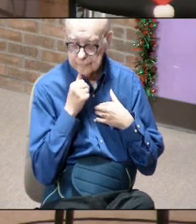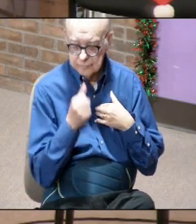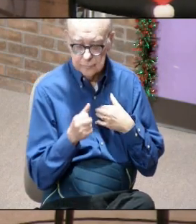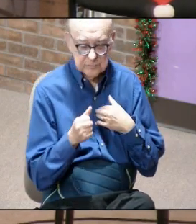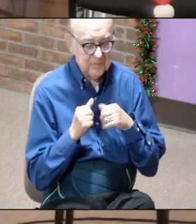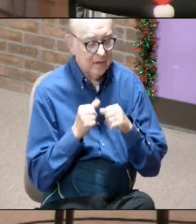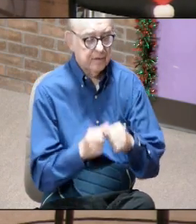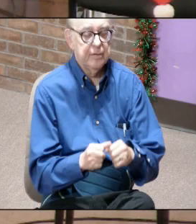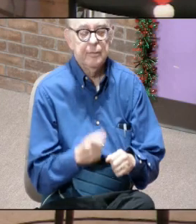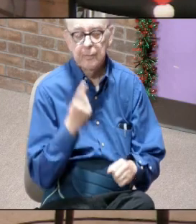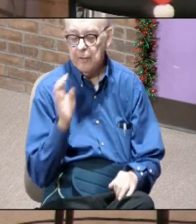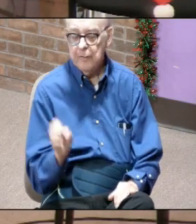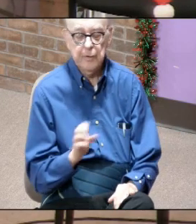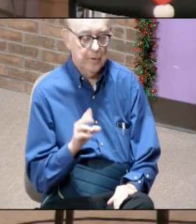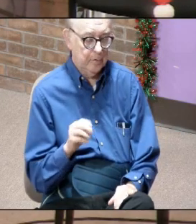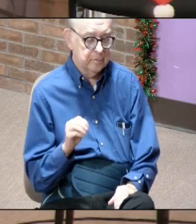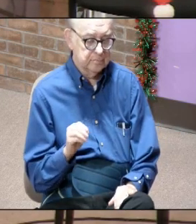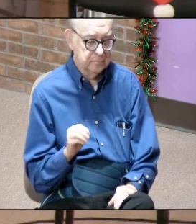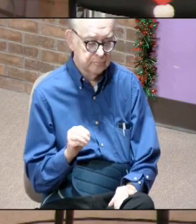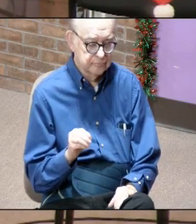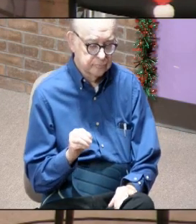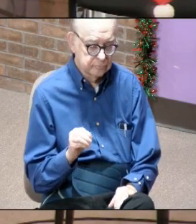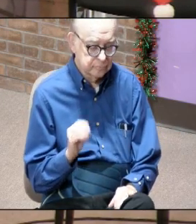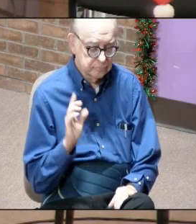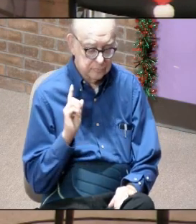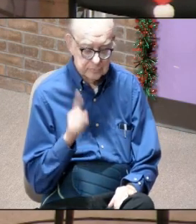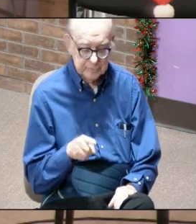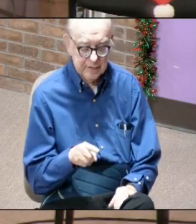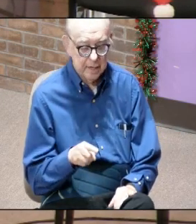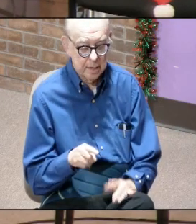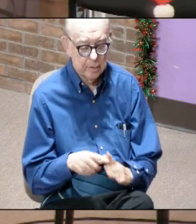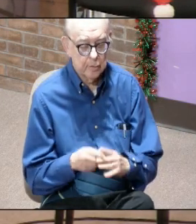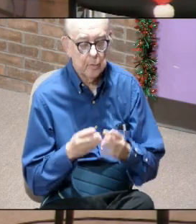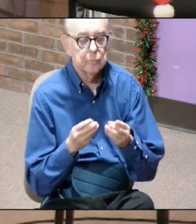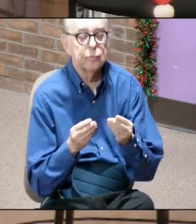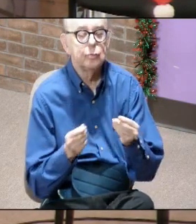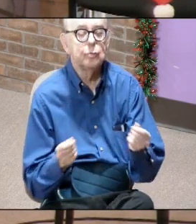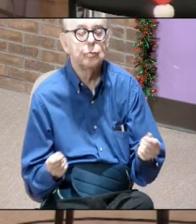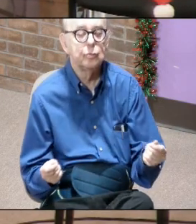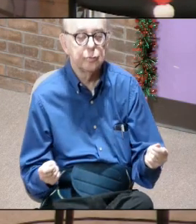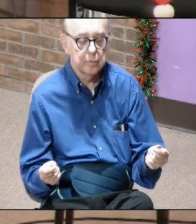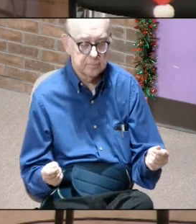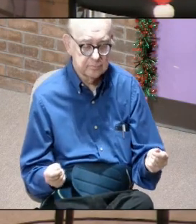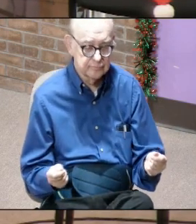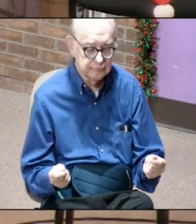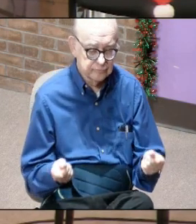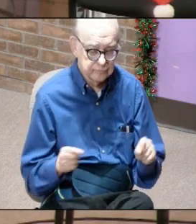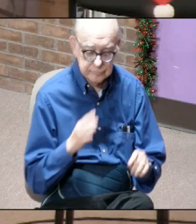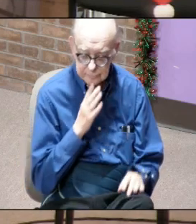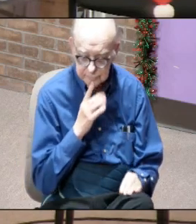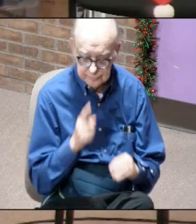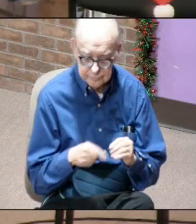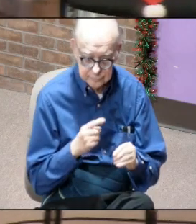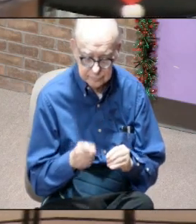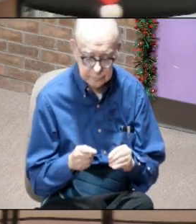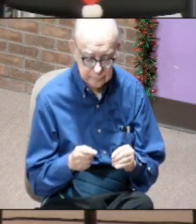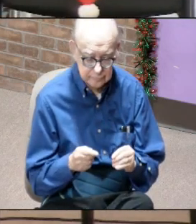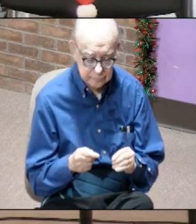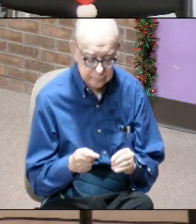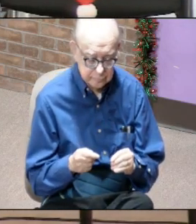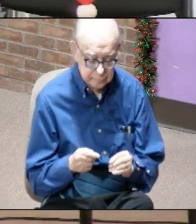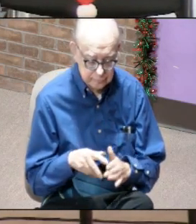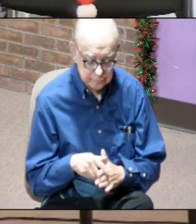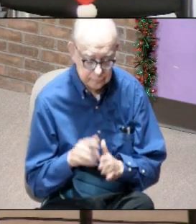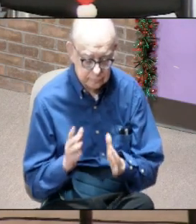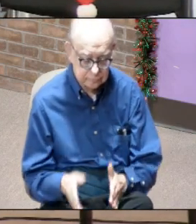last forever. And so it would begin to wilt away. And so when they talk about the rider here,